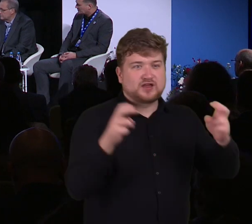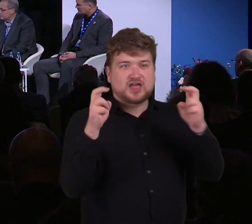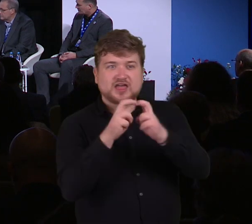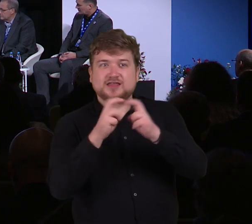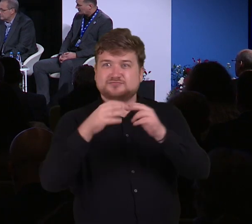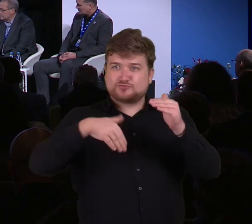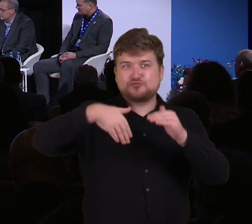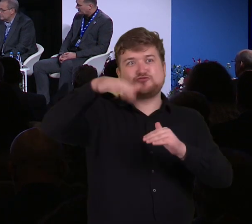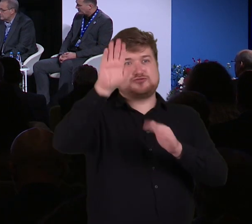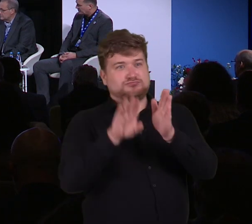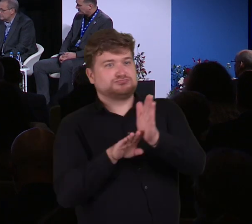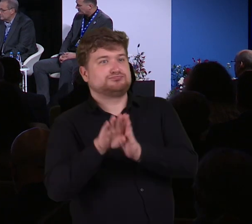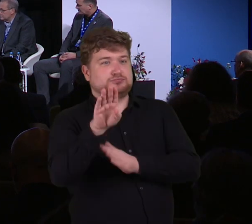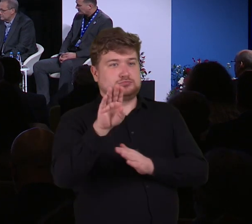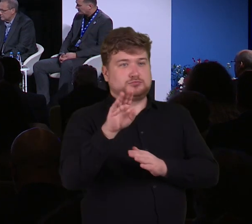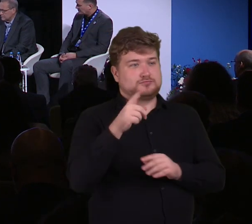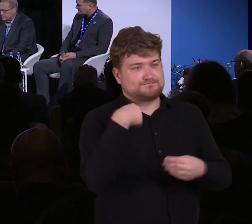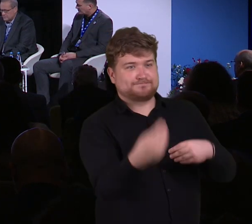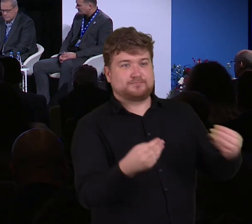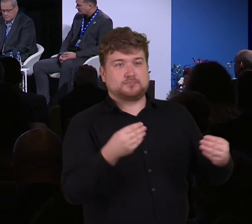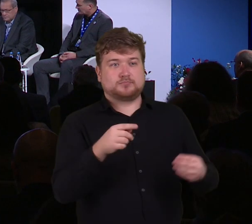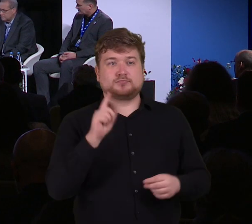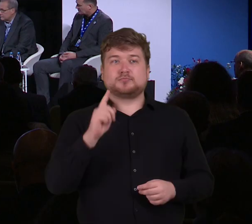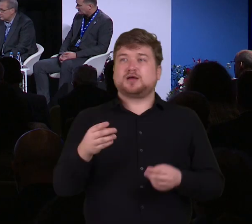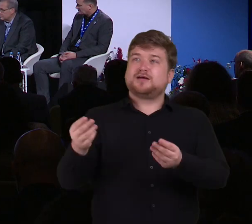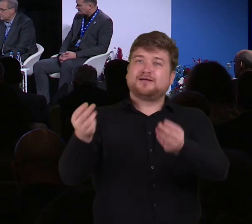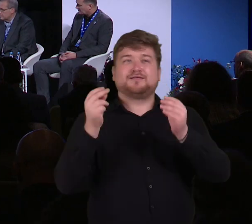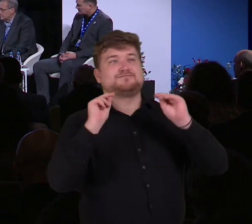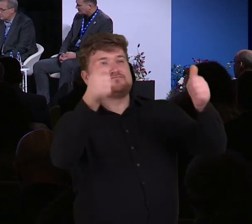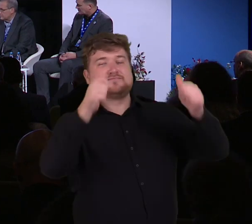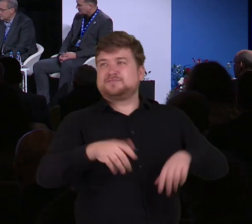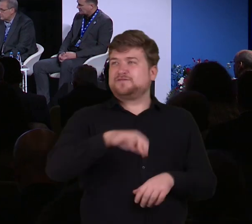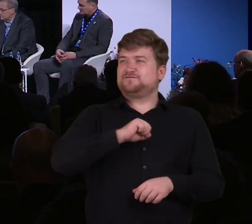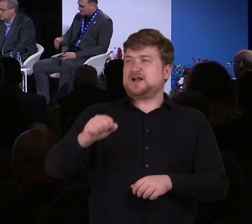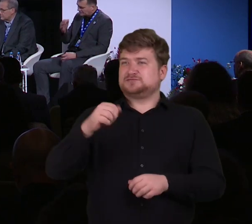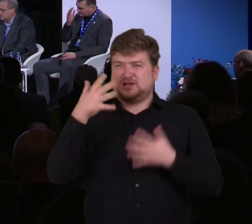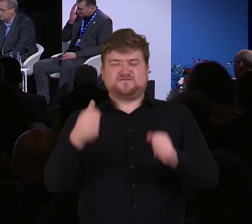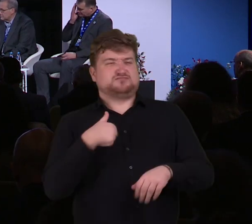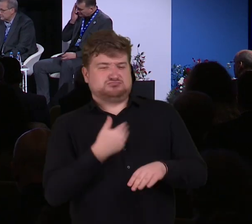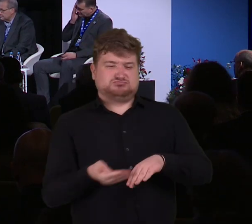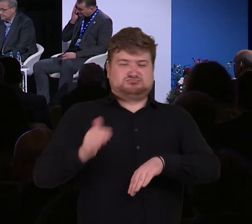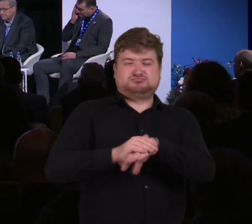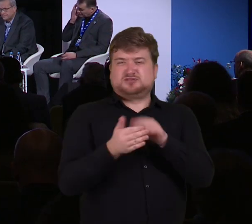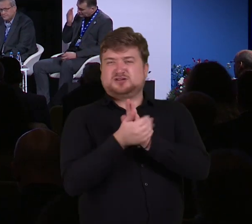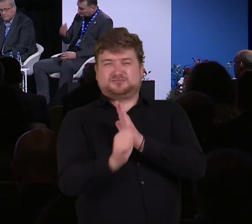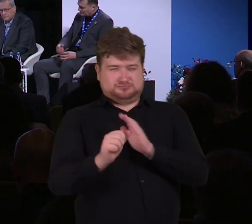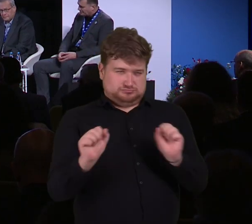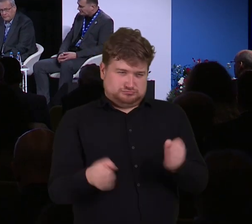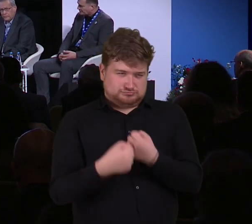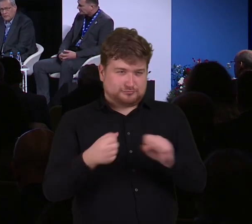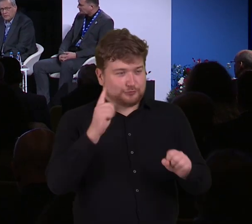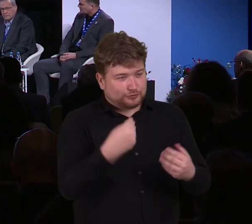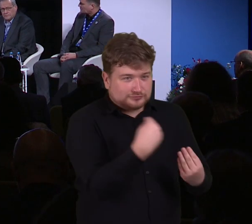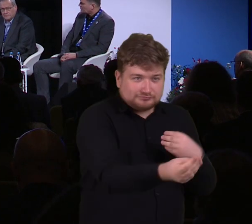our It was mentioned by Wolfgang Münch from European Commission about the administrative capacity, like in all chain from European Commission down to the